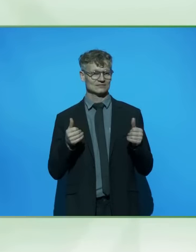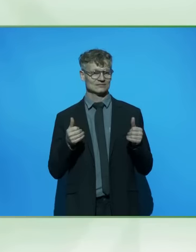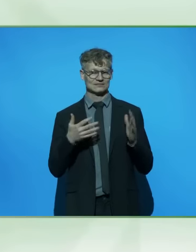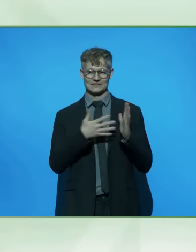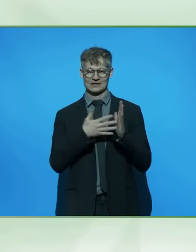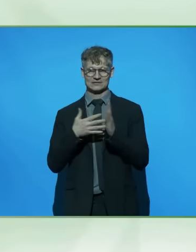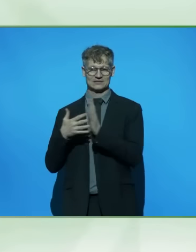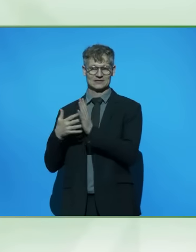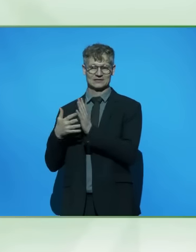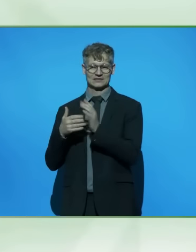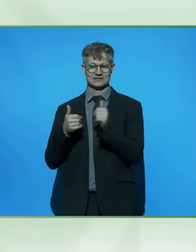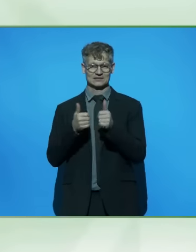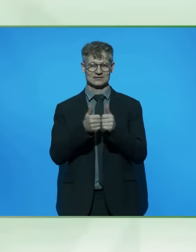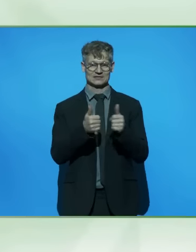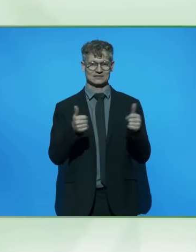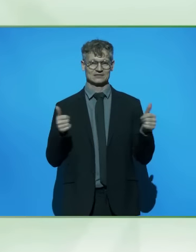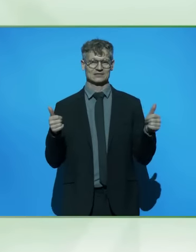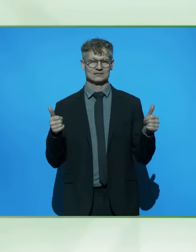Hey!